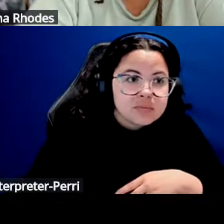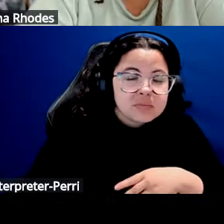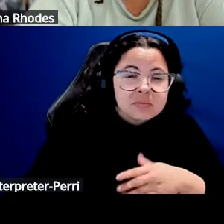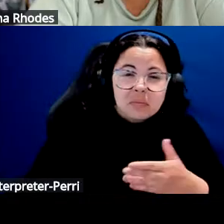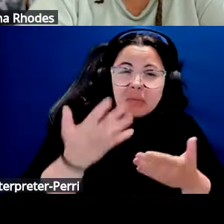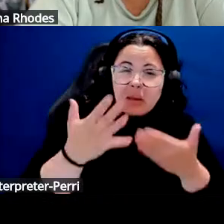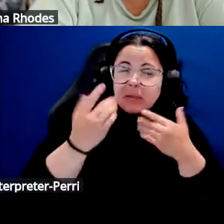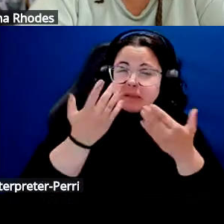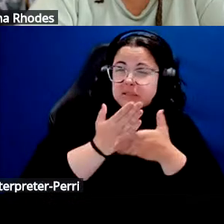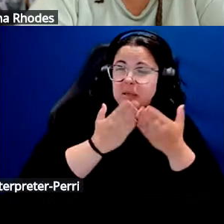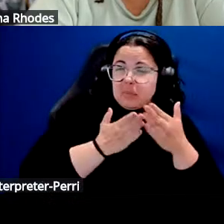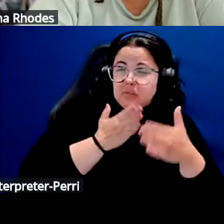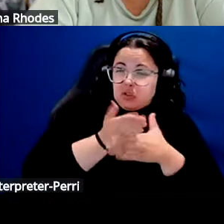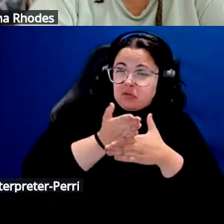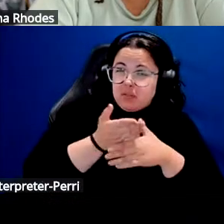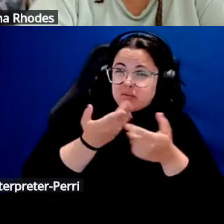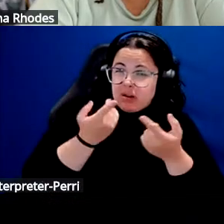on.